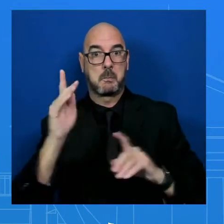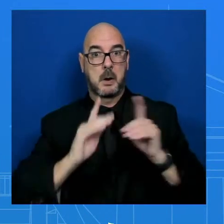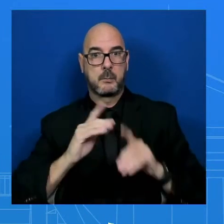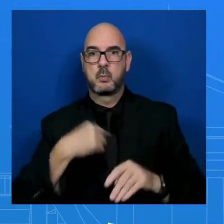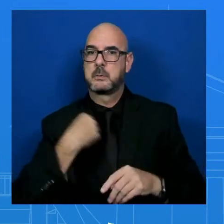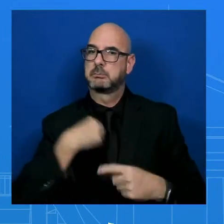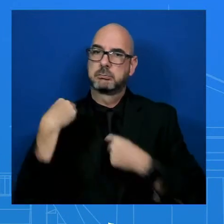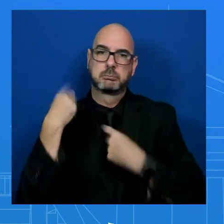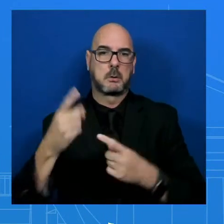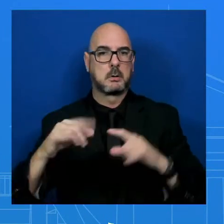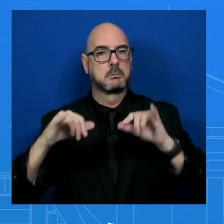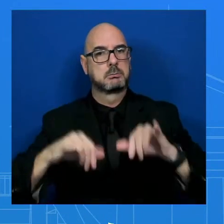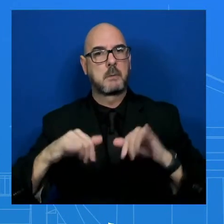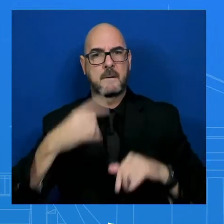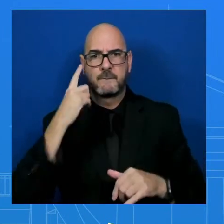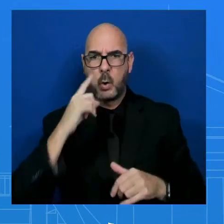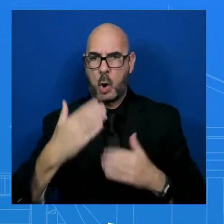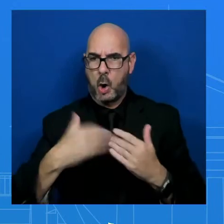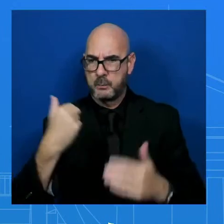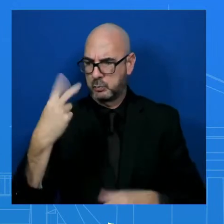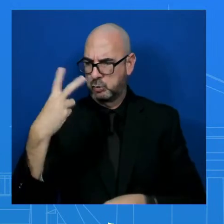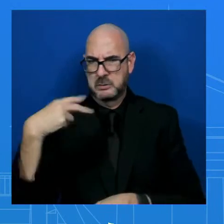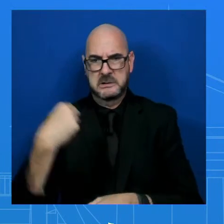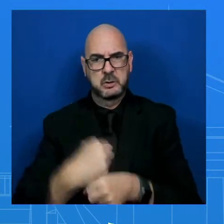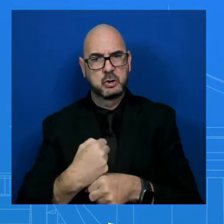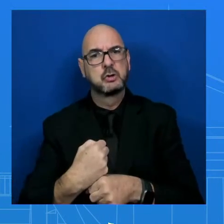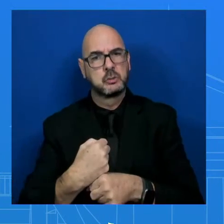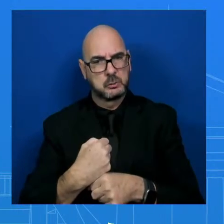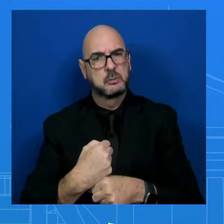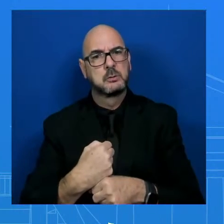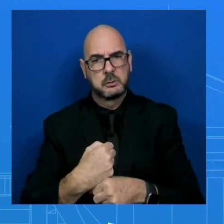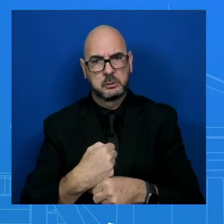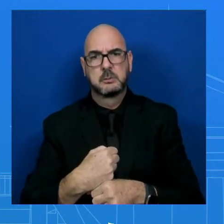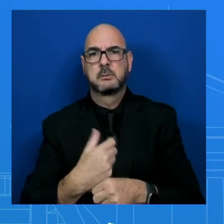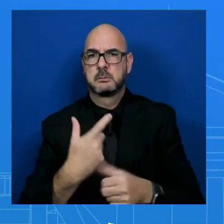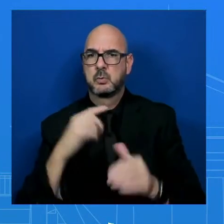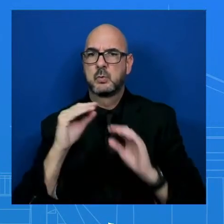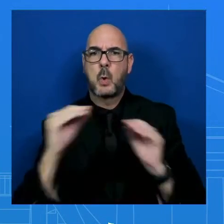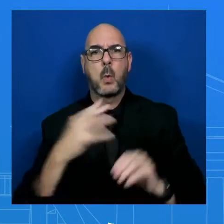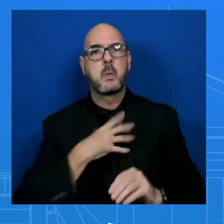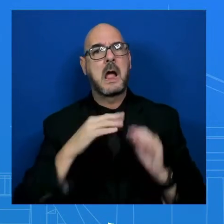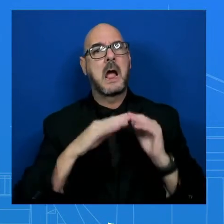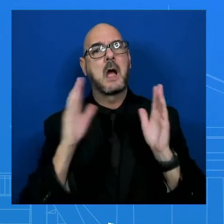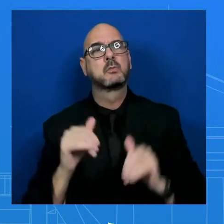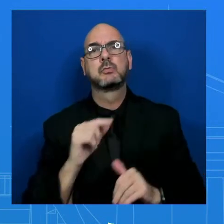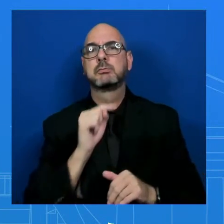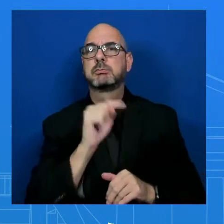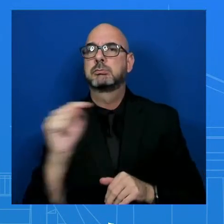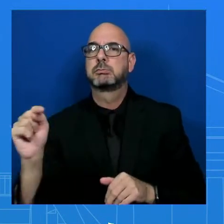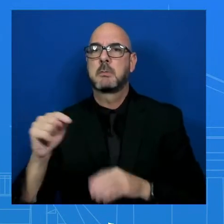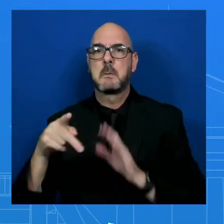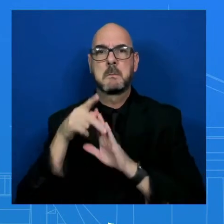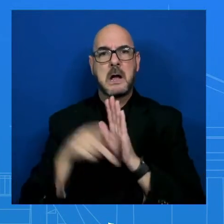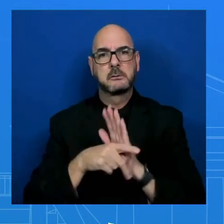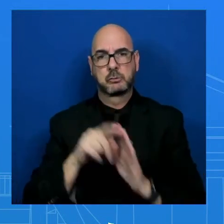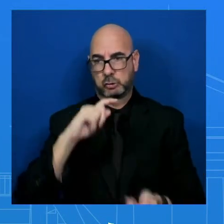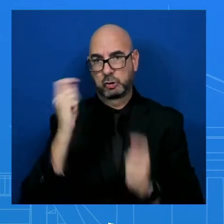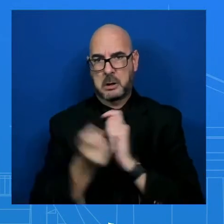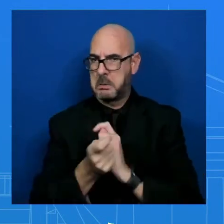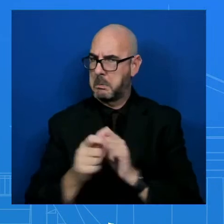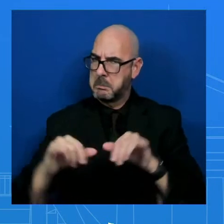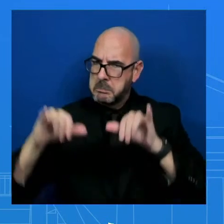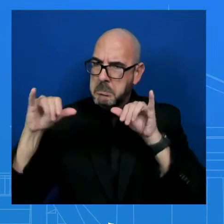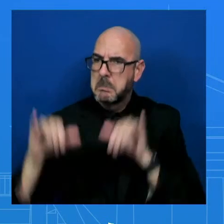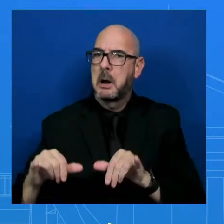years here. So that has not changed. No White House protocol is going to be changing, as I said at the top. But when we do